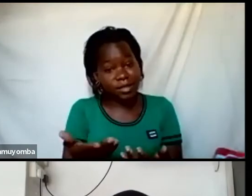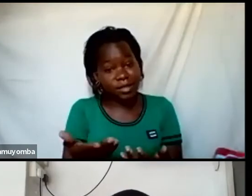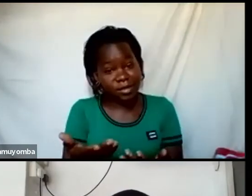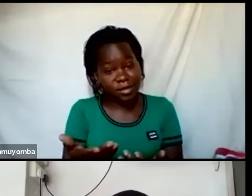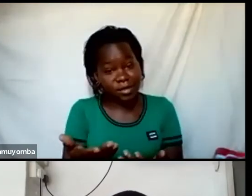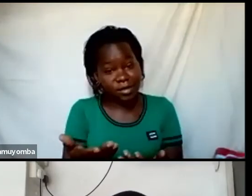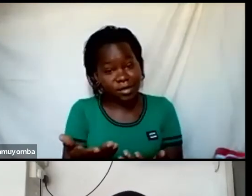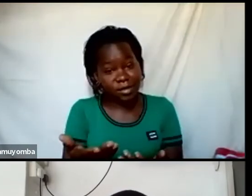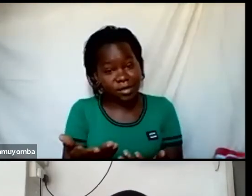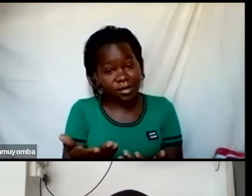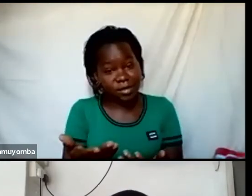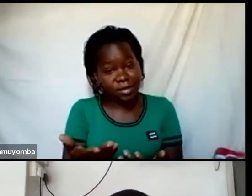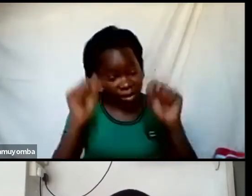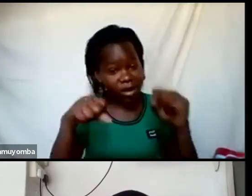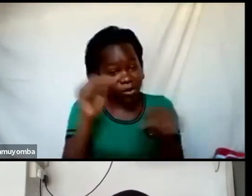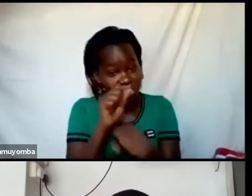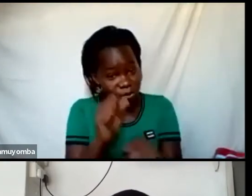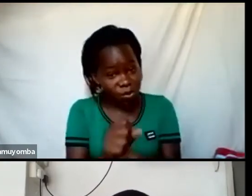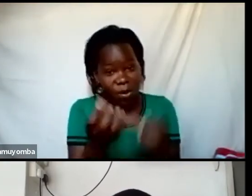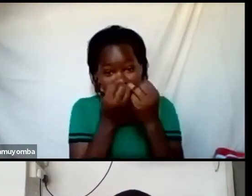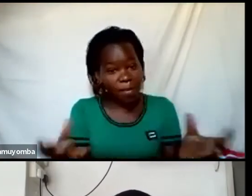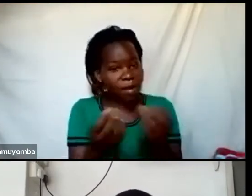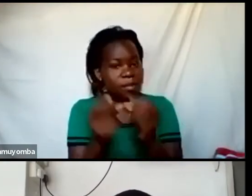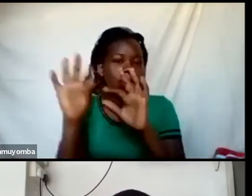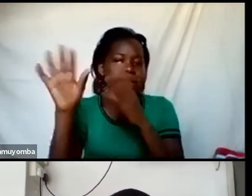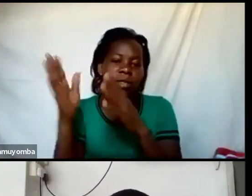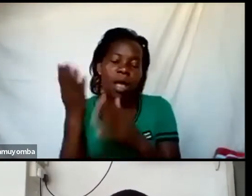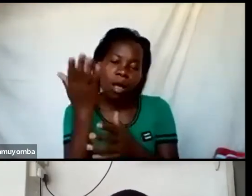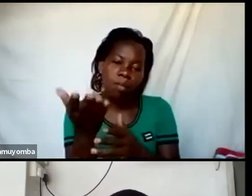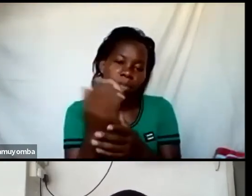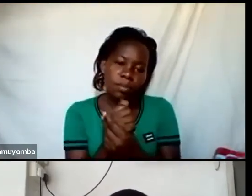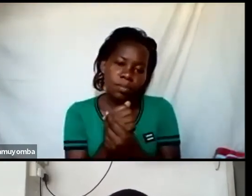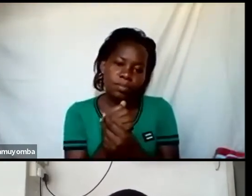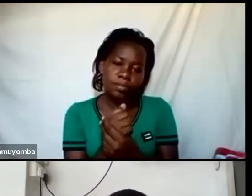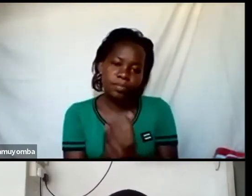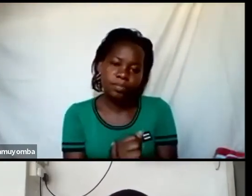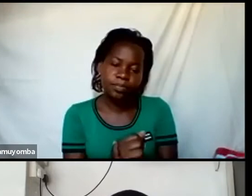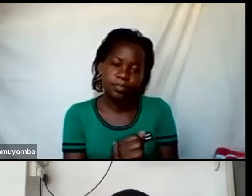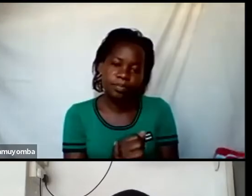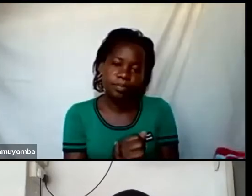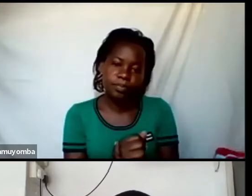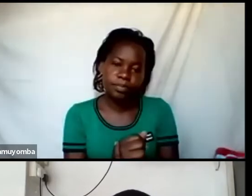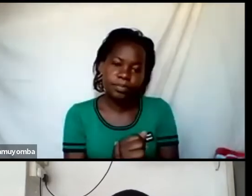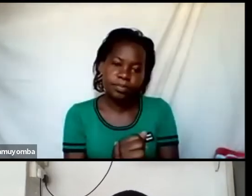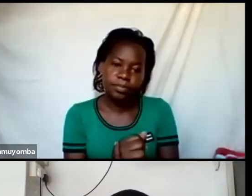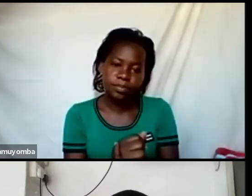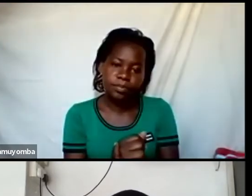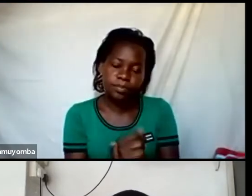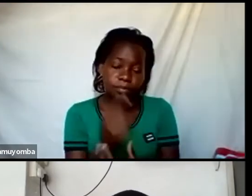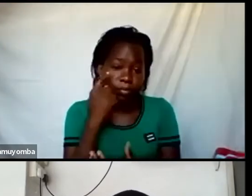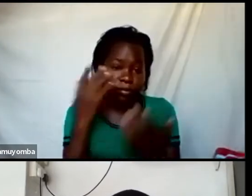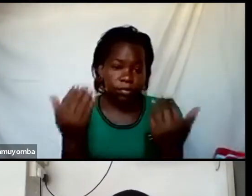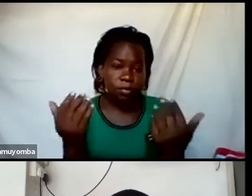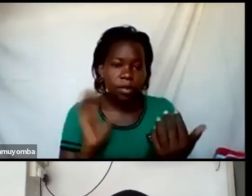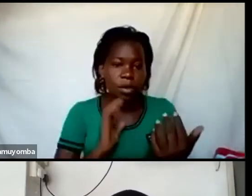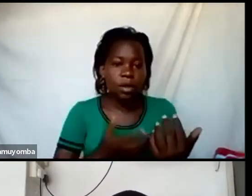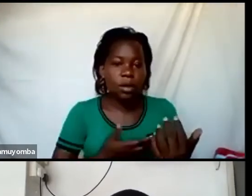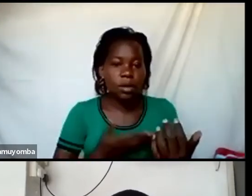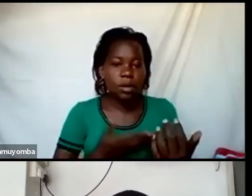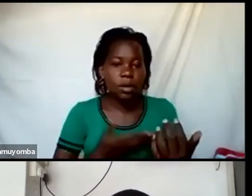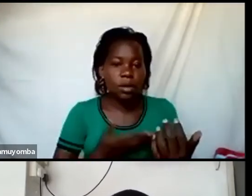successes that we are seeing now. Our chair, Daniel's chair is Barbara Muruana. What other